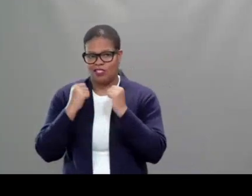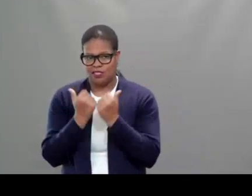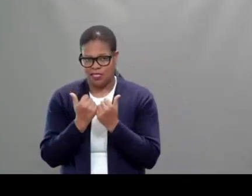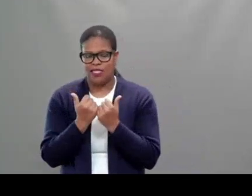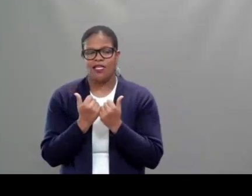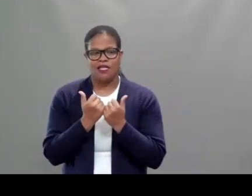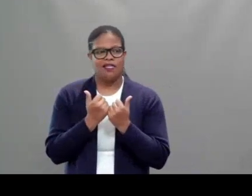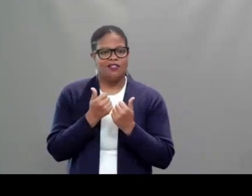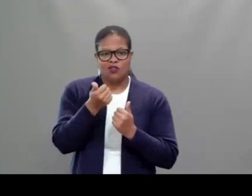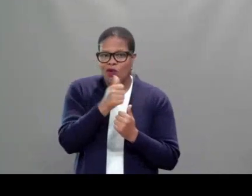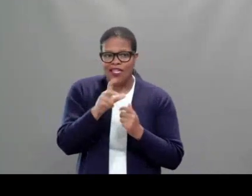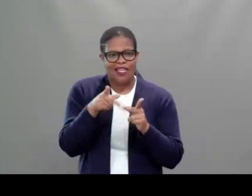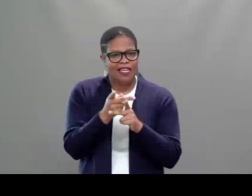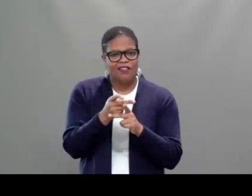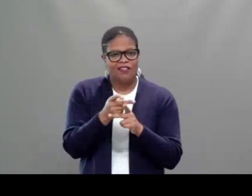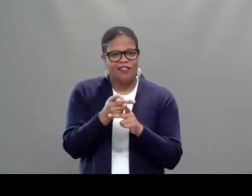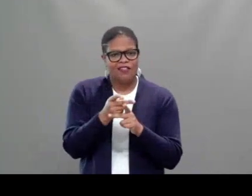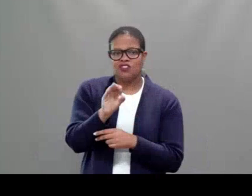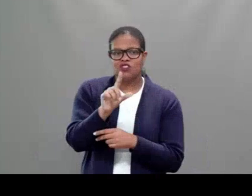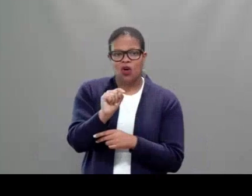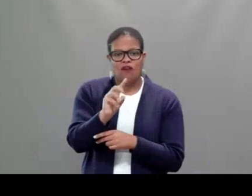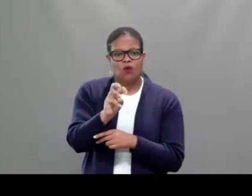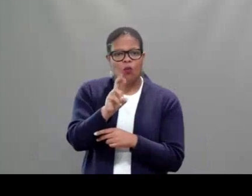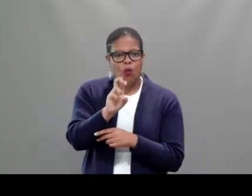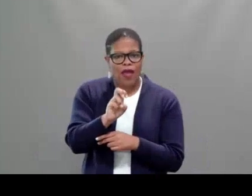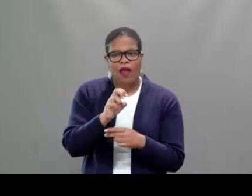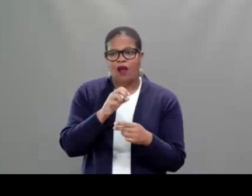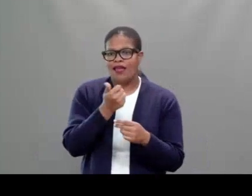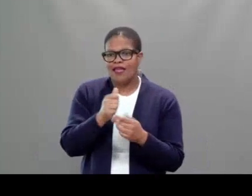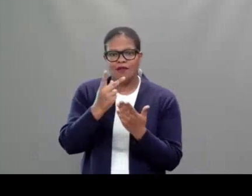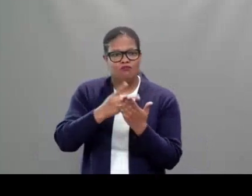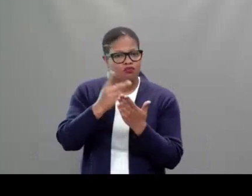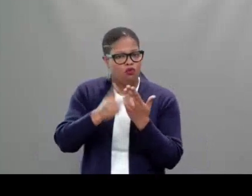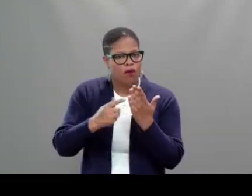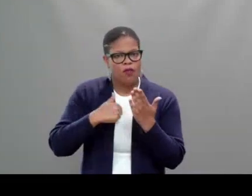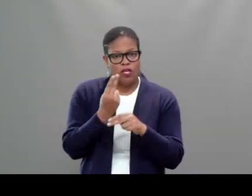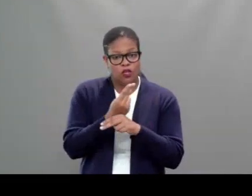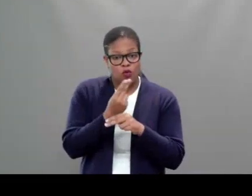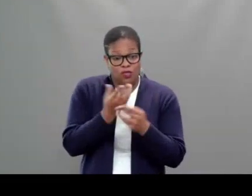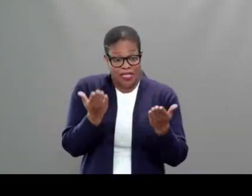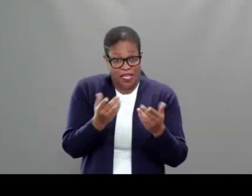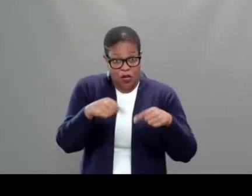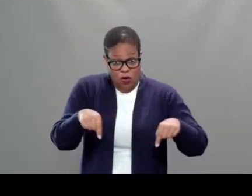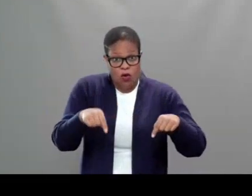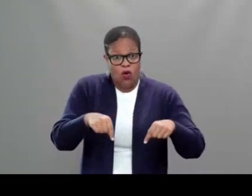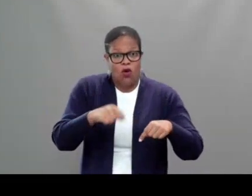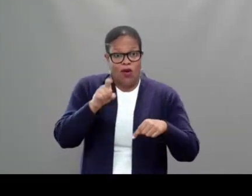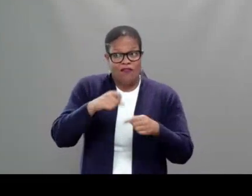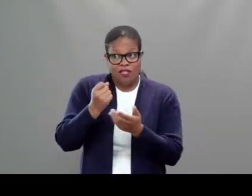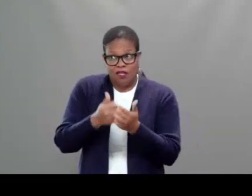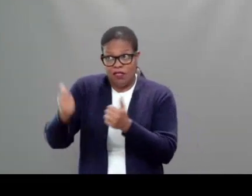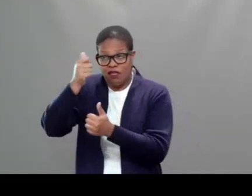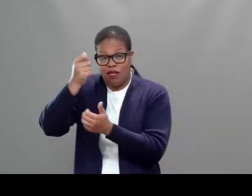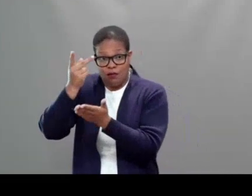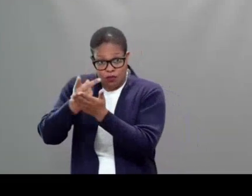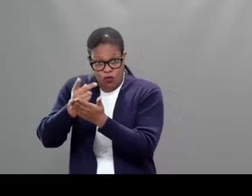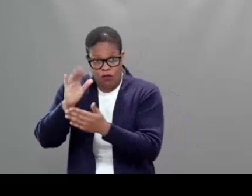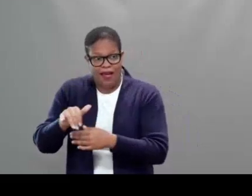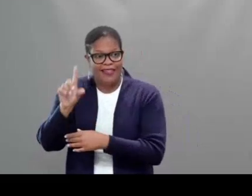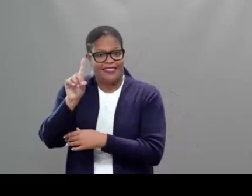to get any type of software or program that we use on campus approved by